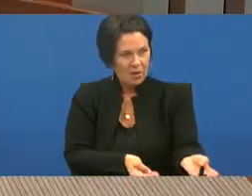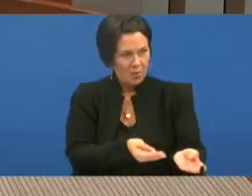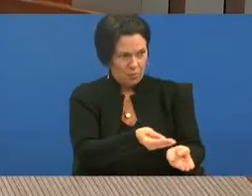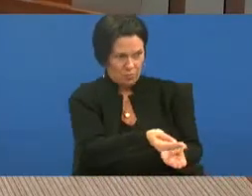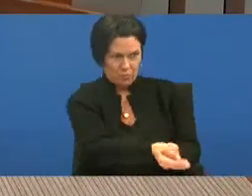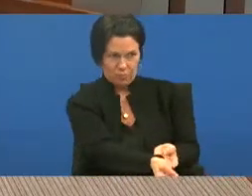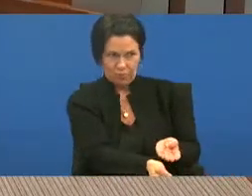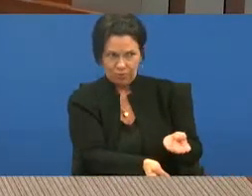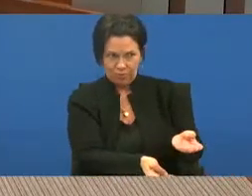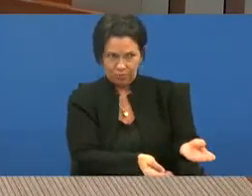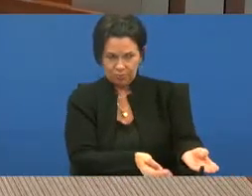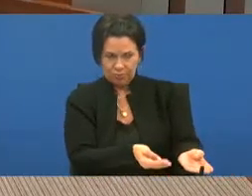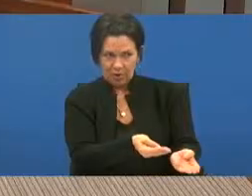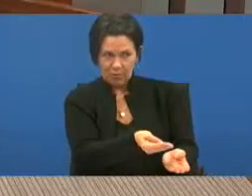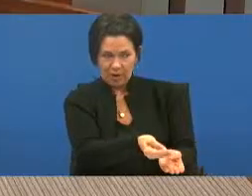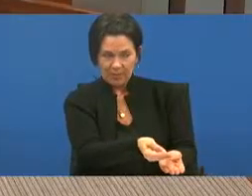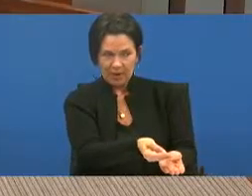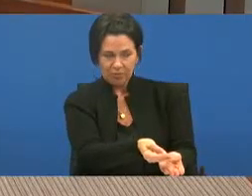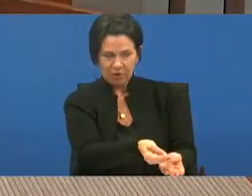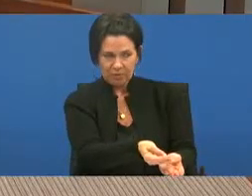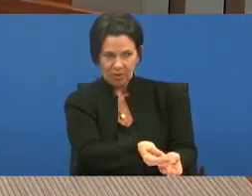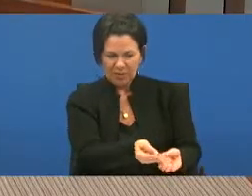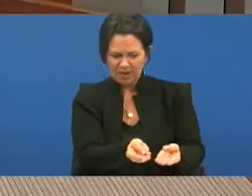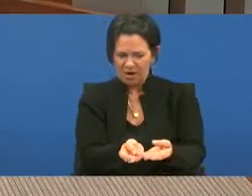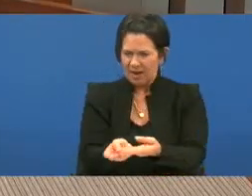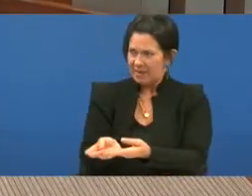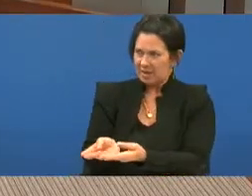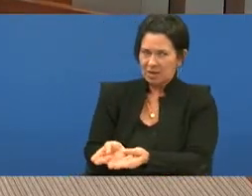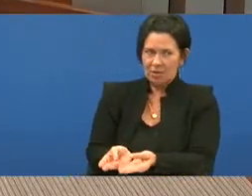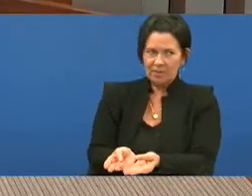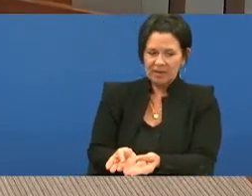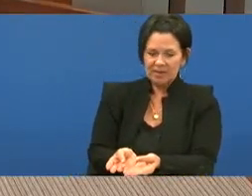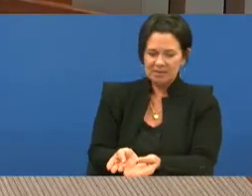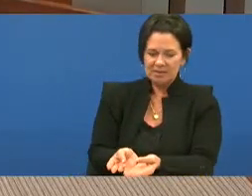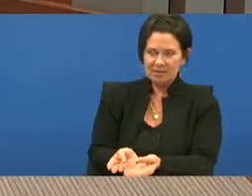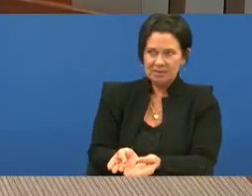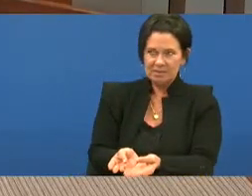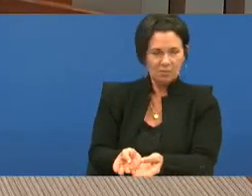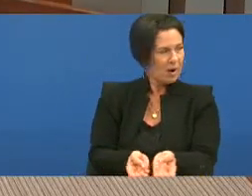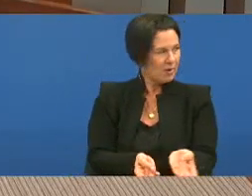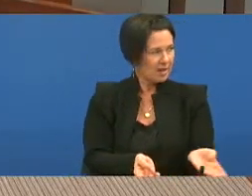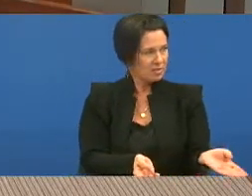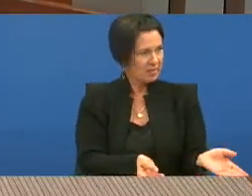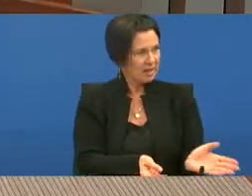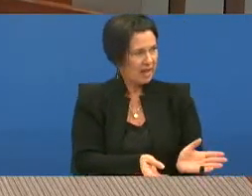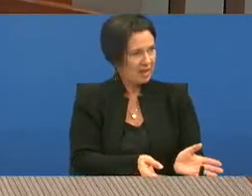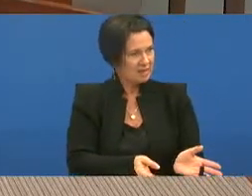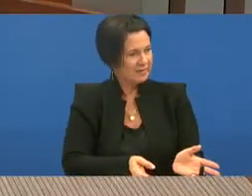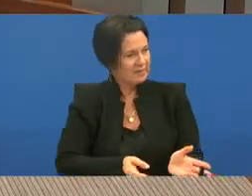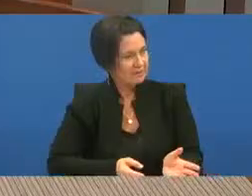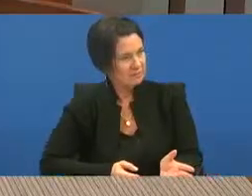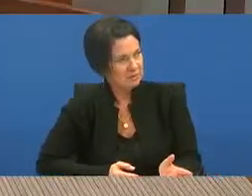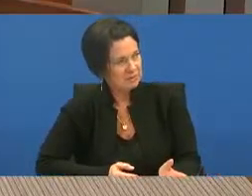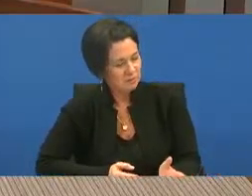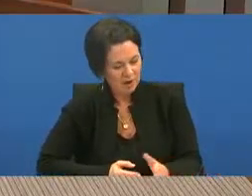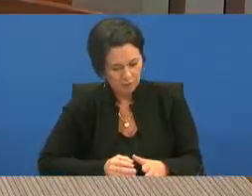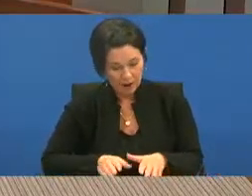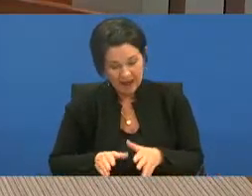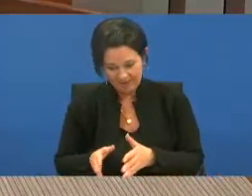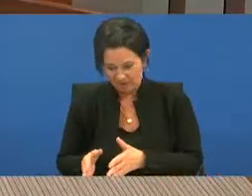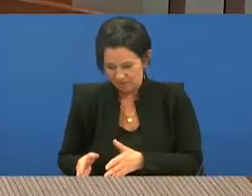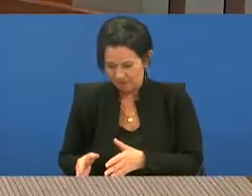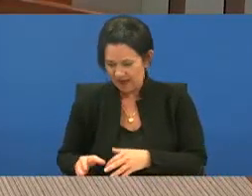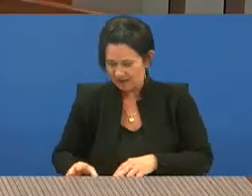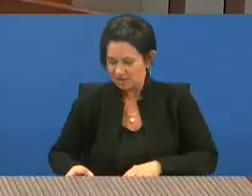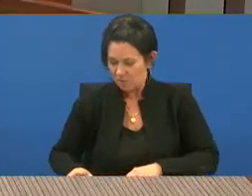I'll second it and abstain from 69. Well, this is still just 68, so we're good. We have a motion by Councilman Moak, second